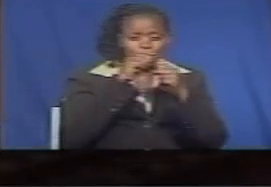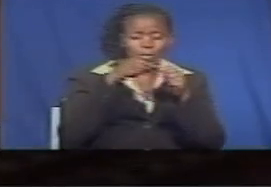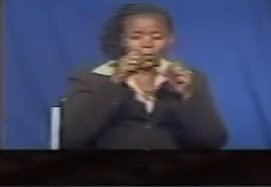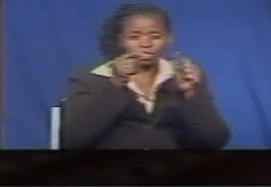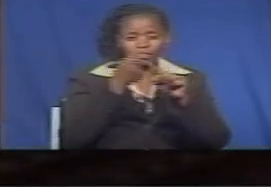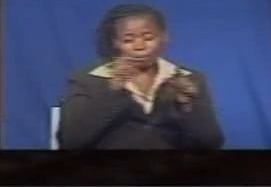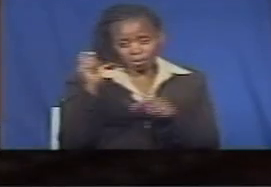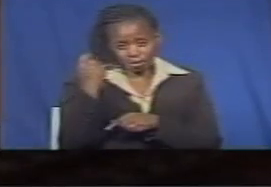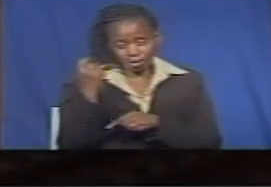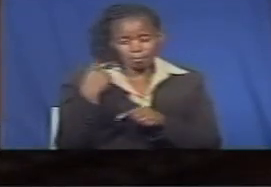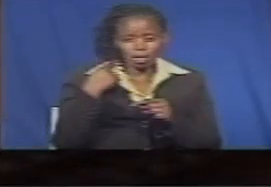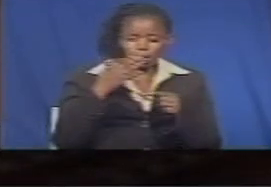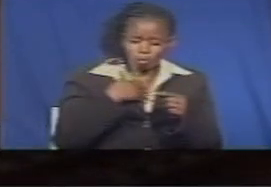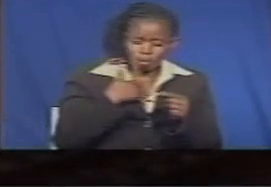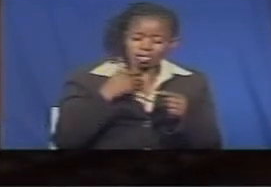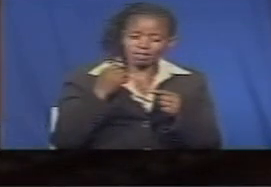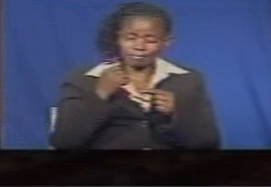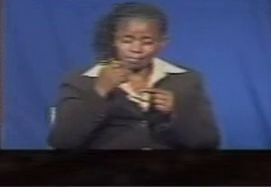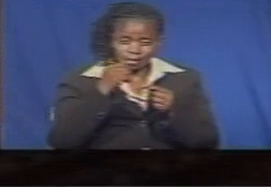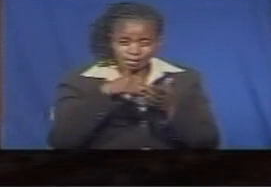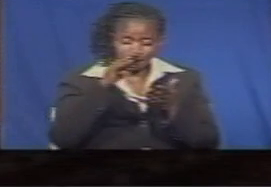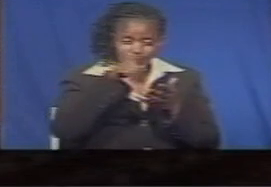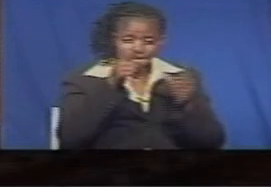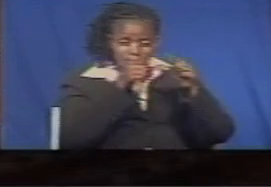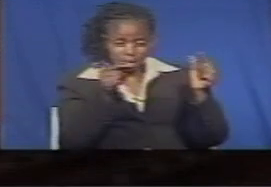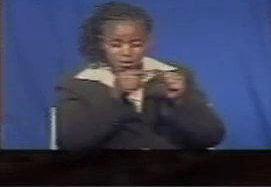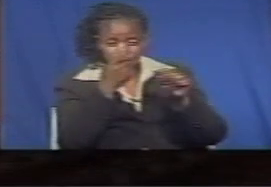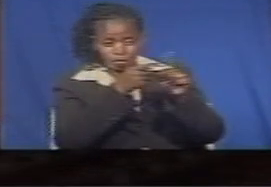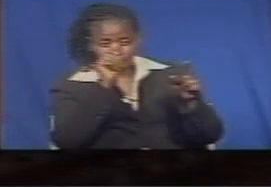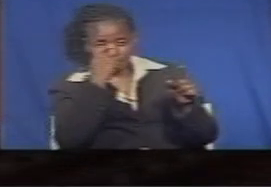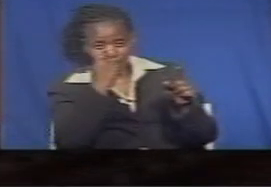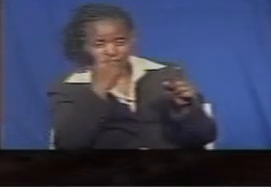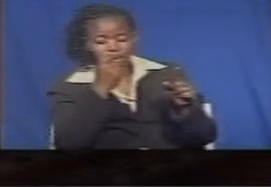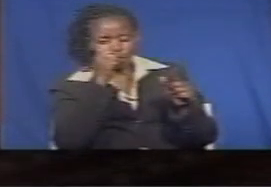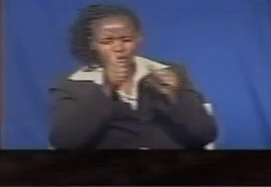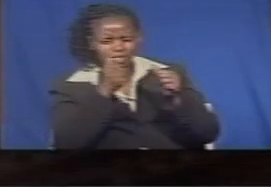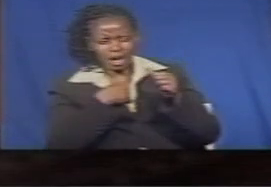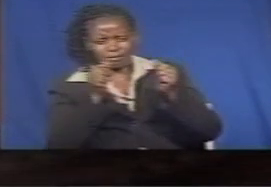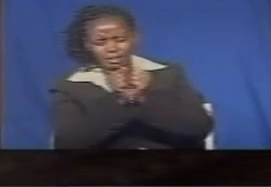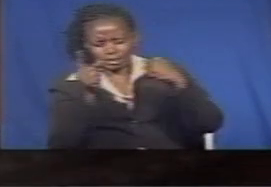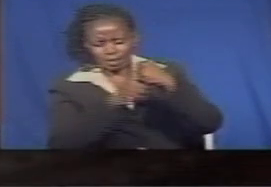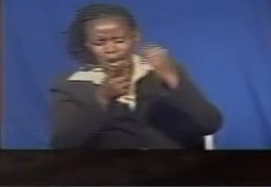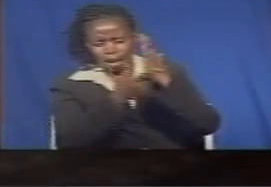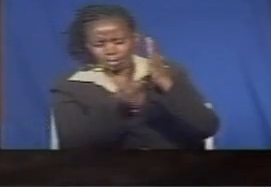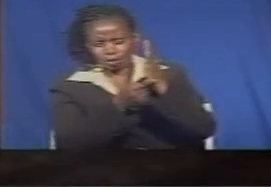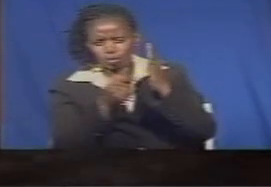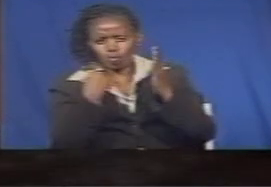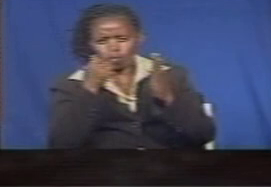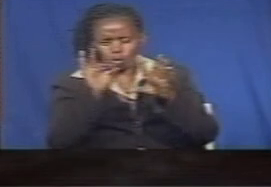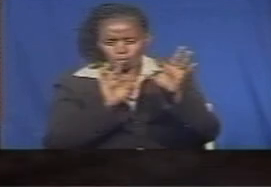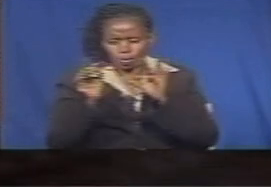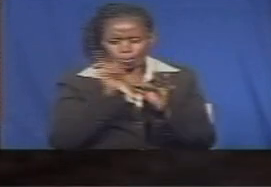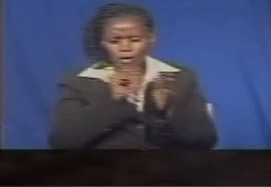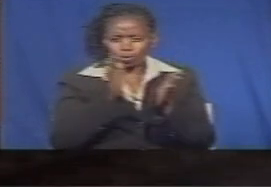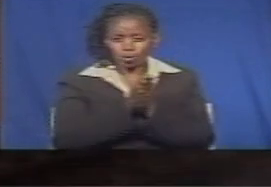I hereby refer the message from His Excellency the President containing the names of the 16 nominees together with their